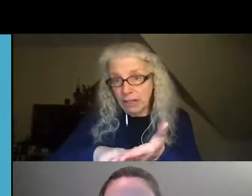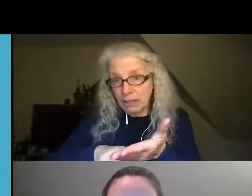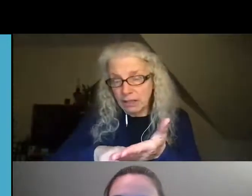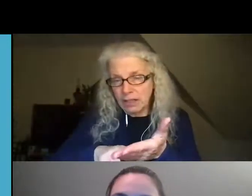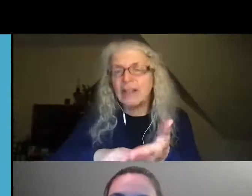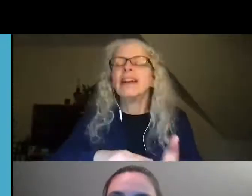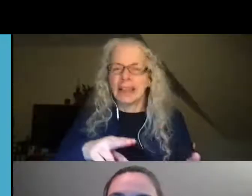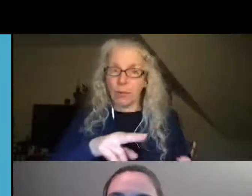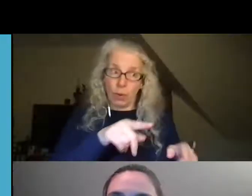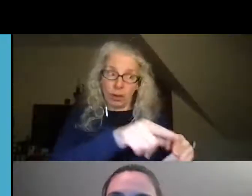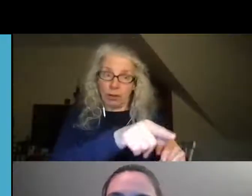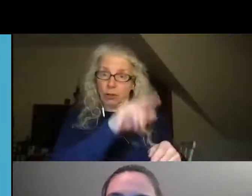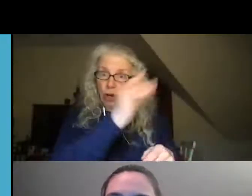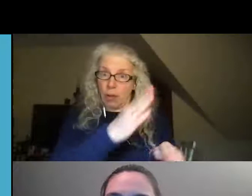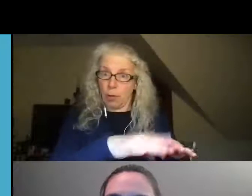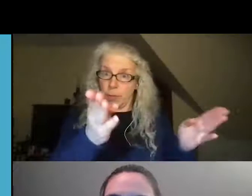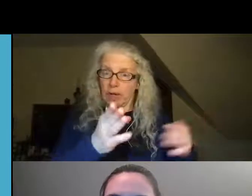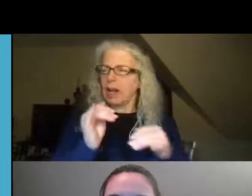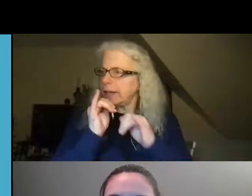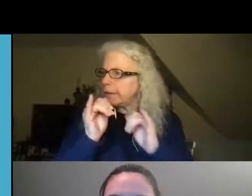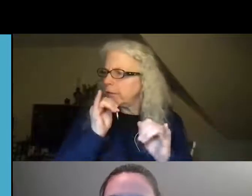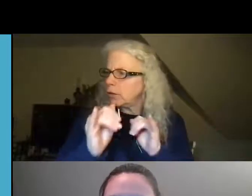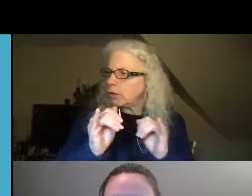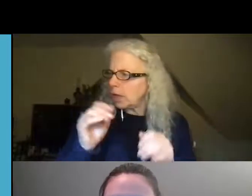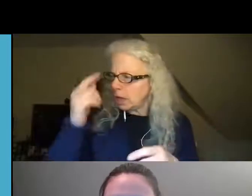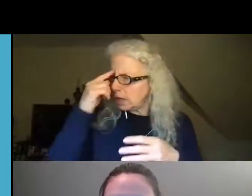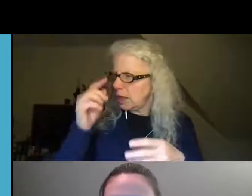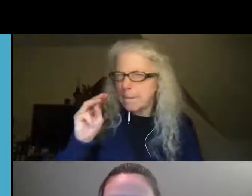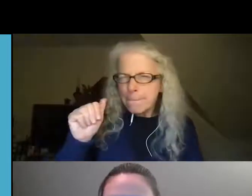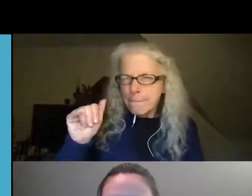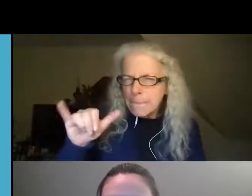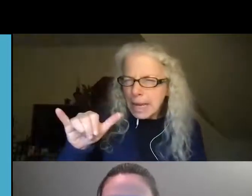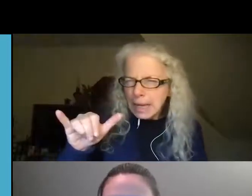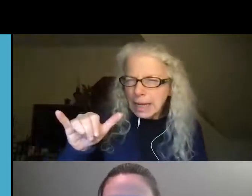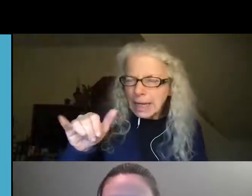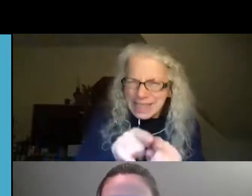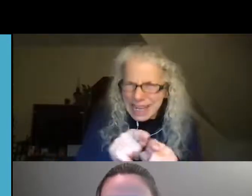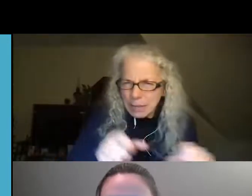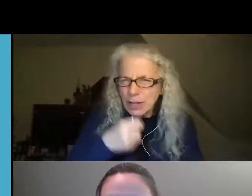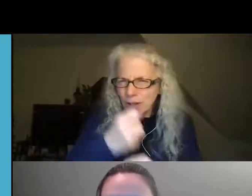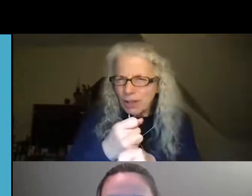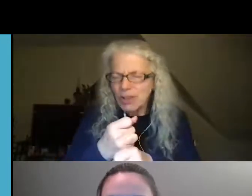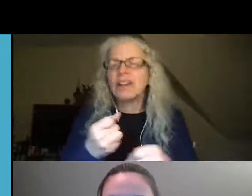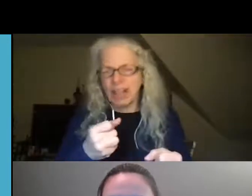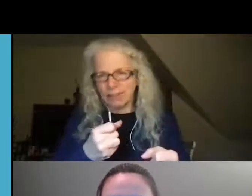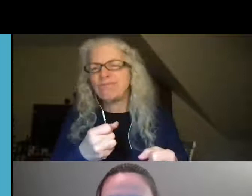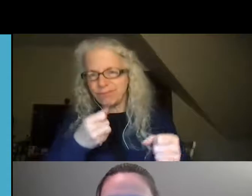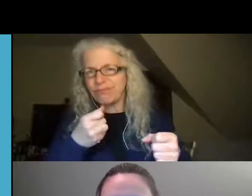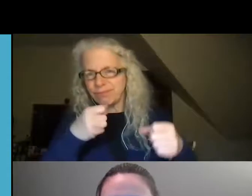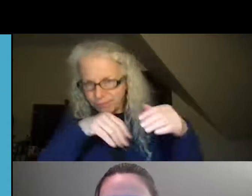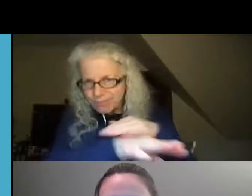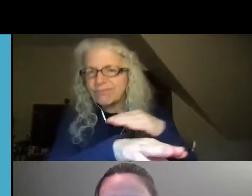in the end of May of that year and started on as full-time